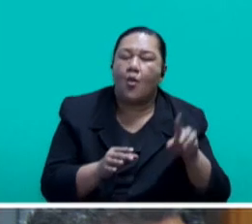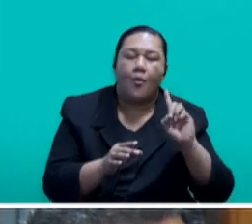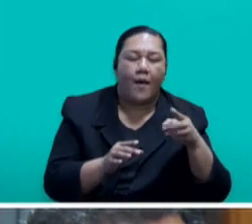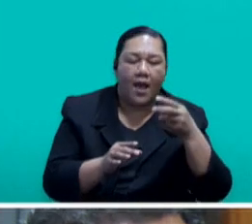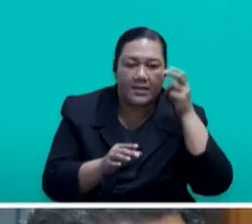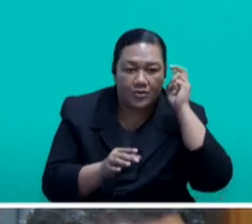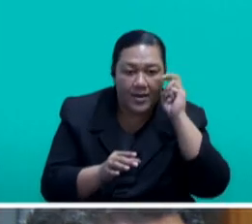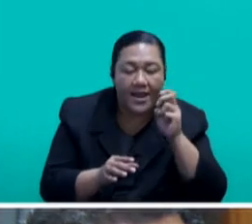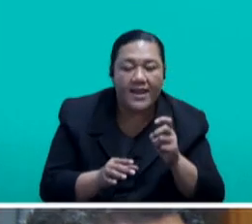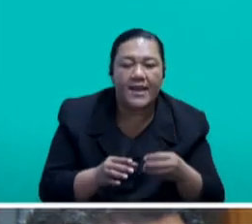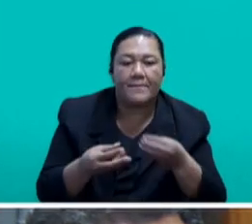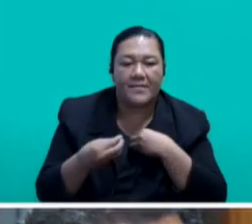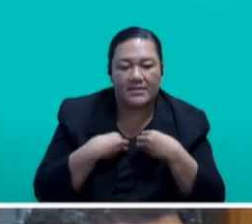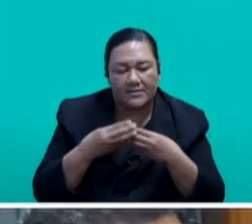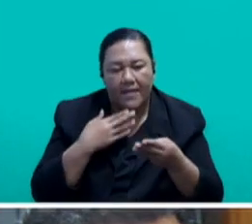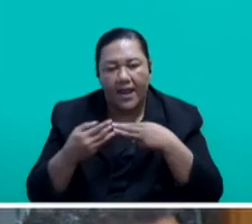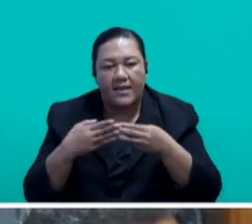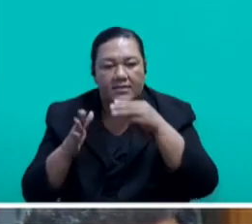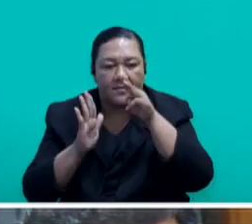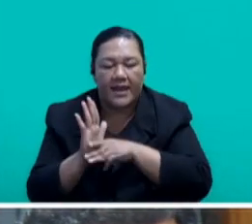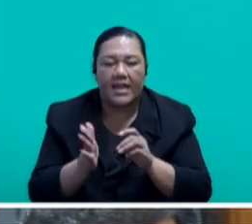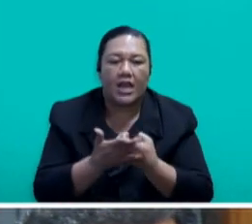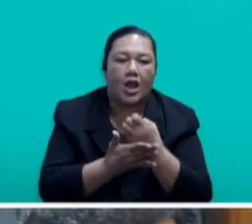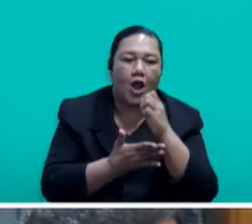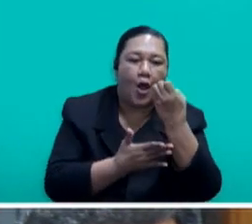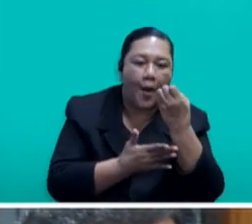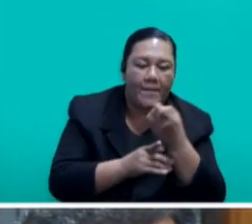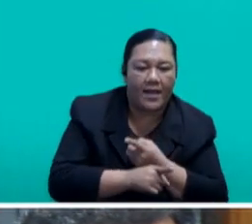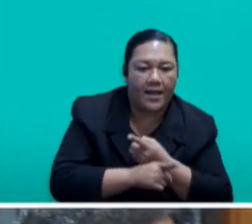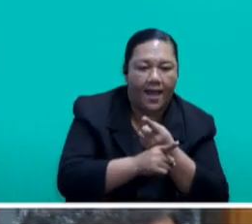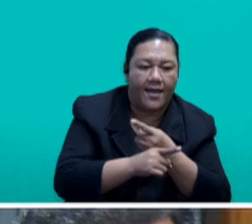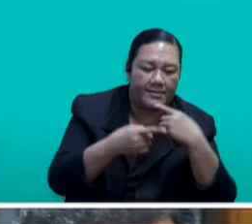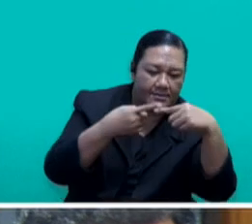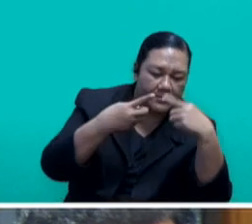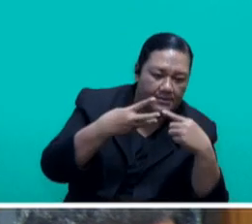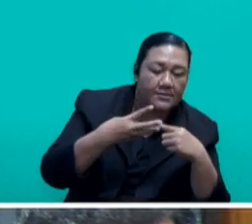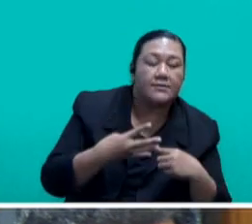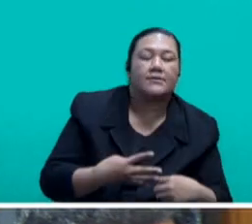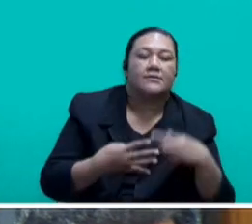and economic guidance, all the while contributing to national economic growth.